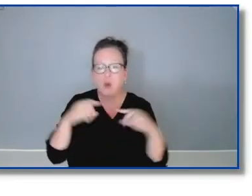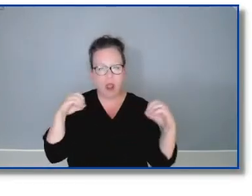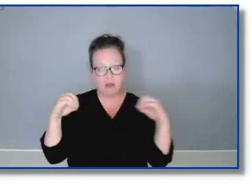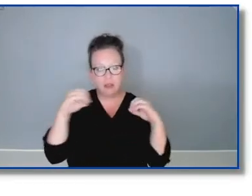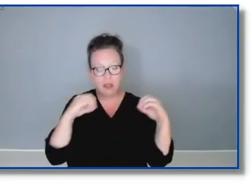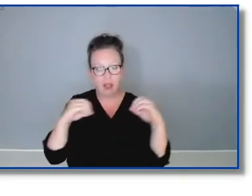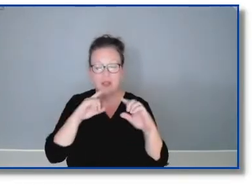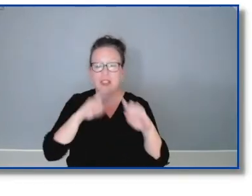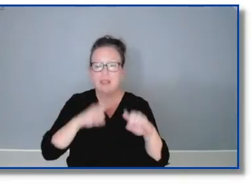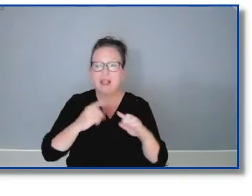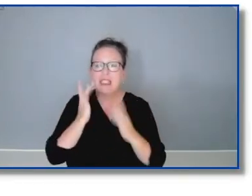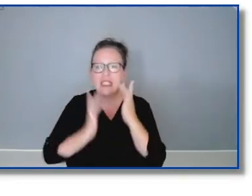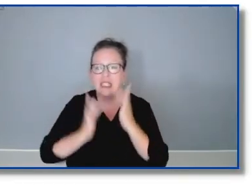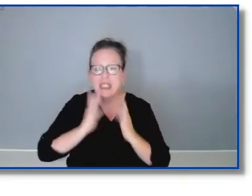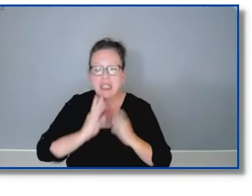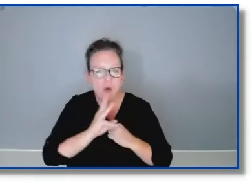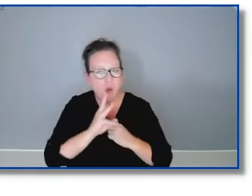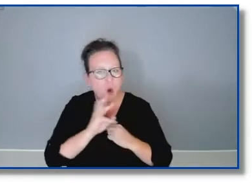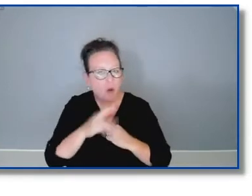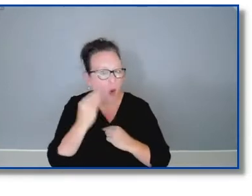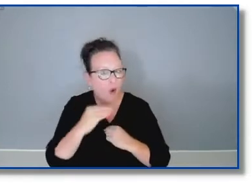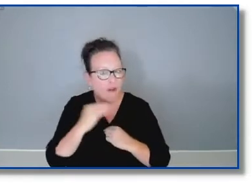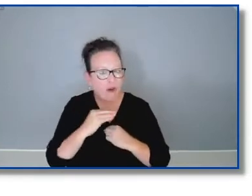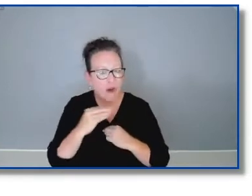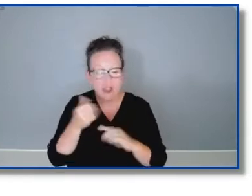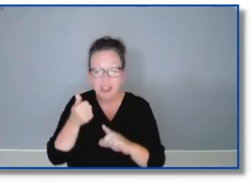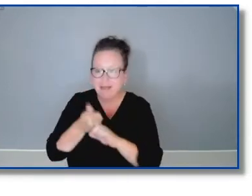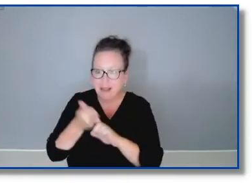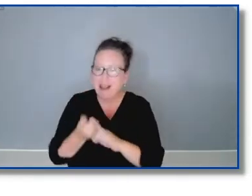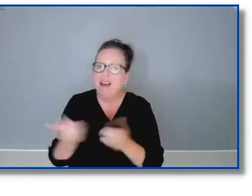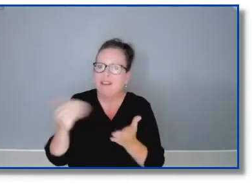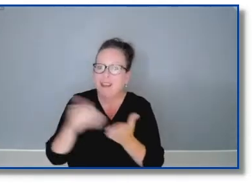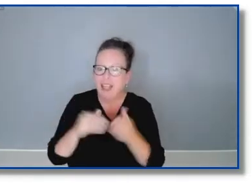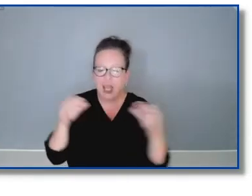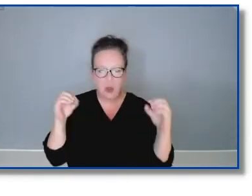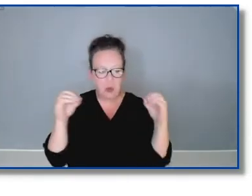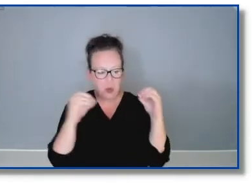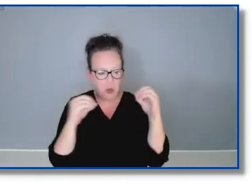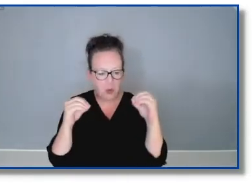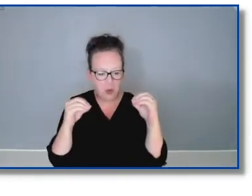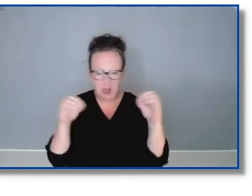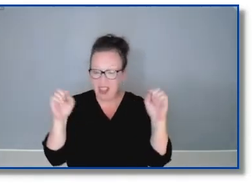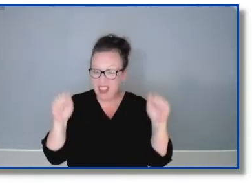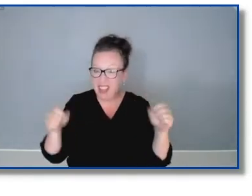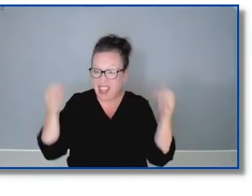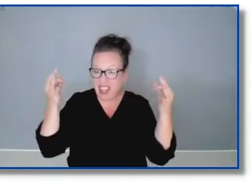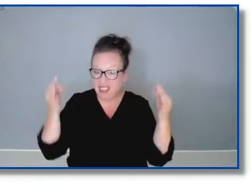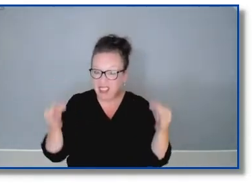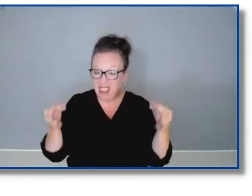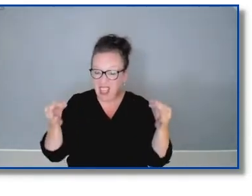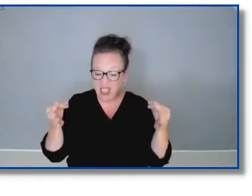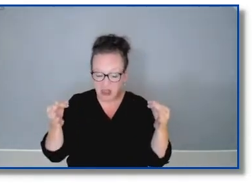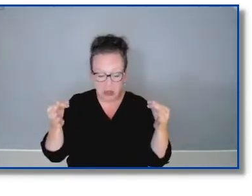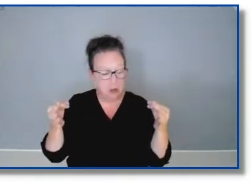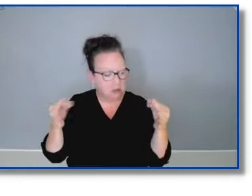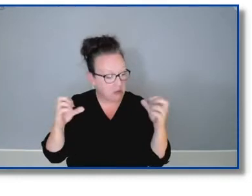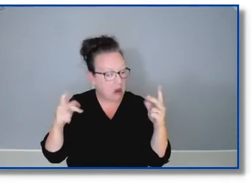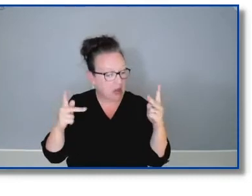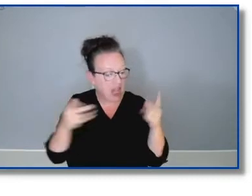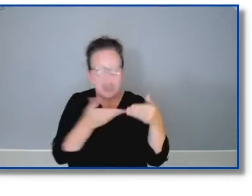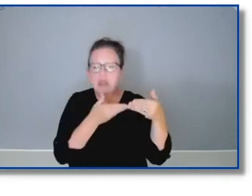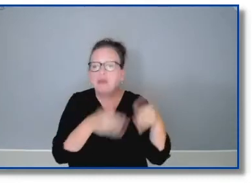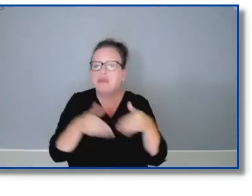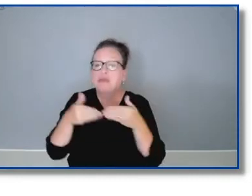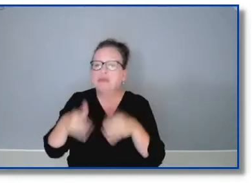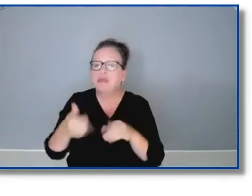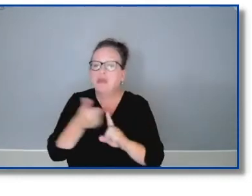of water or nutrients, again, they can, for example, decide to kill off half of the colony if it's better for